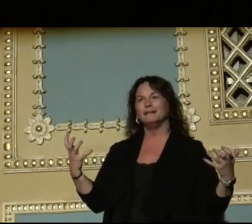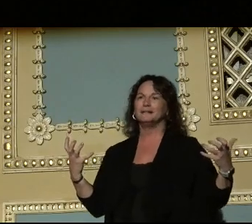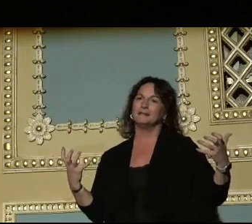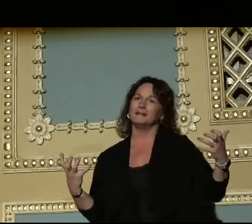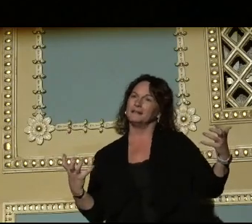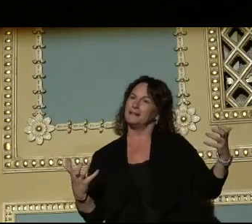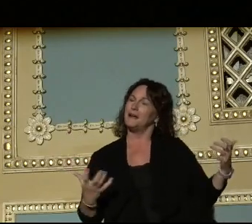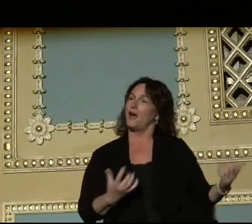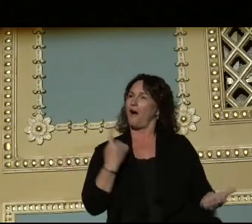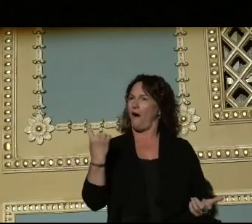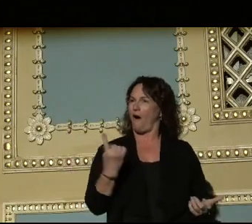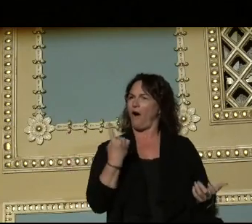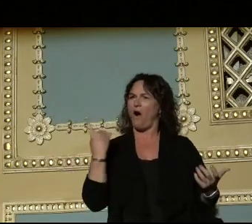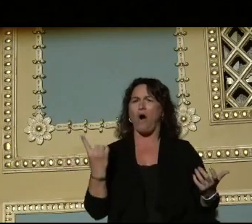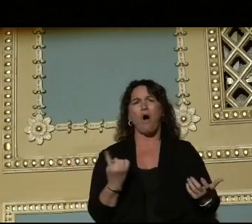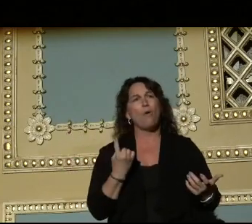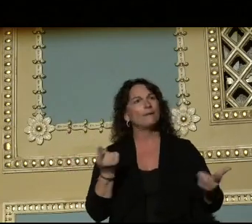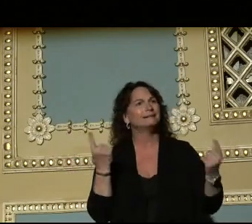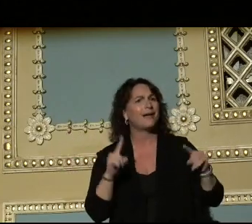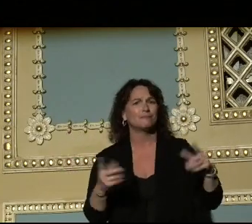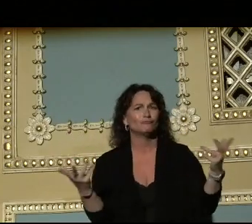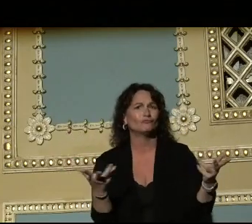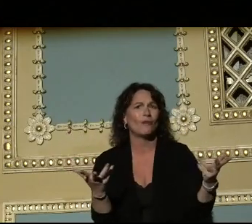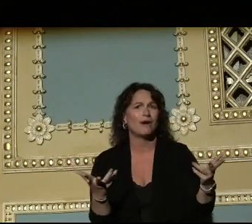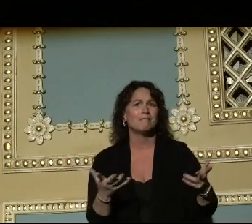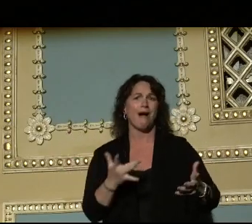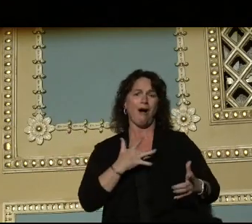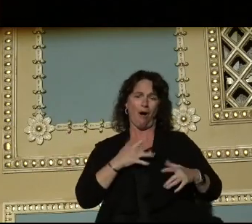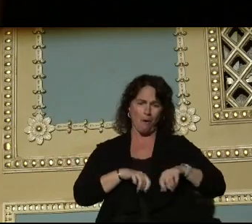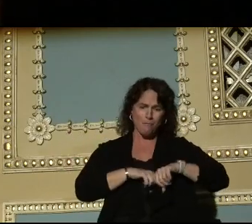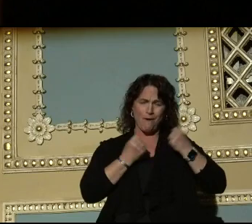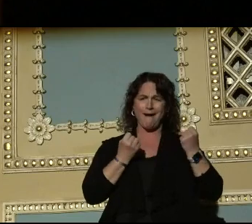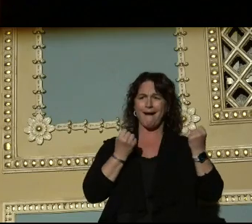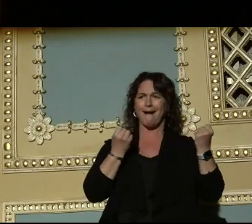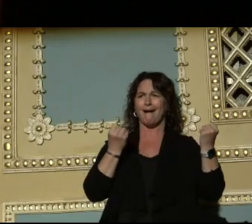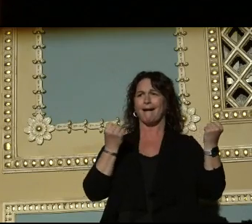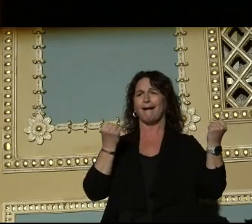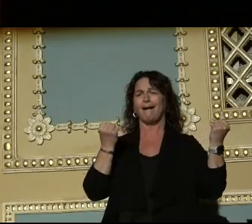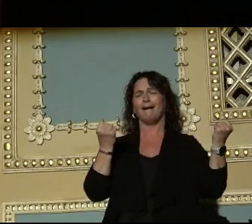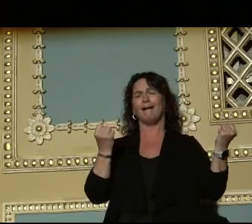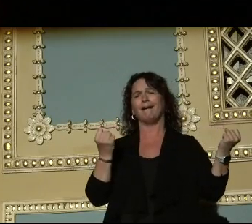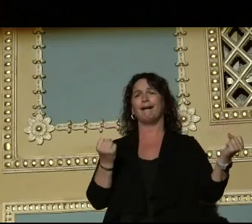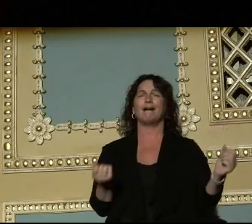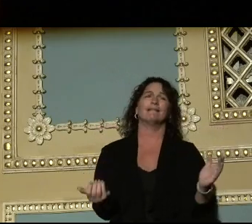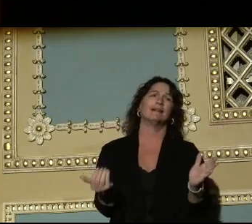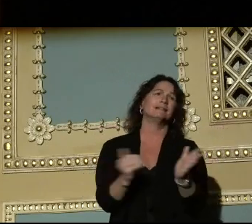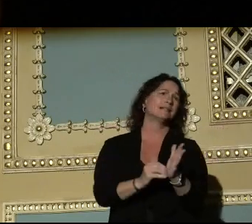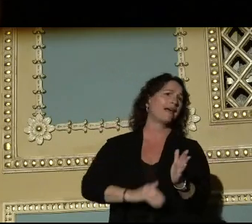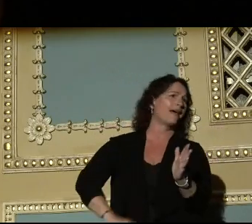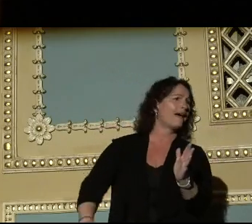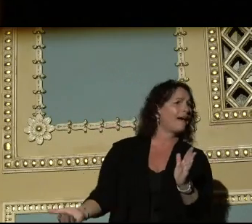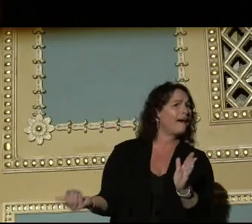always breaks my heart in two. It happens every